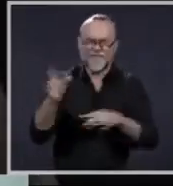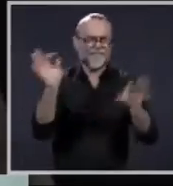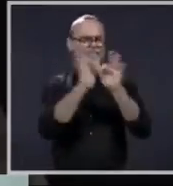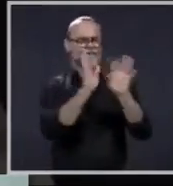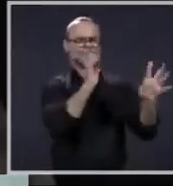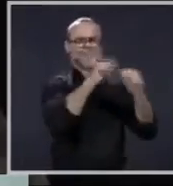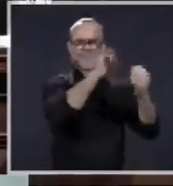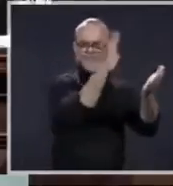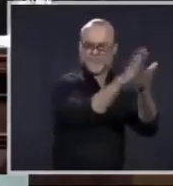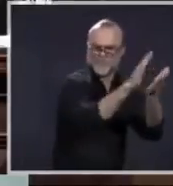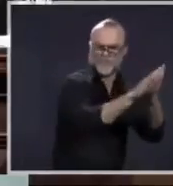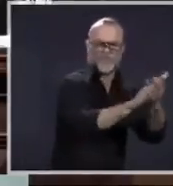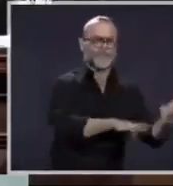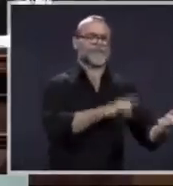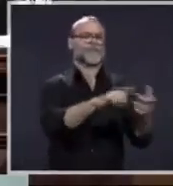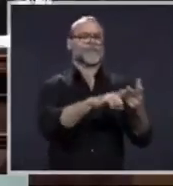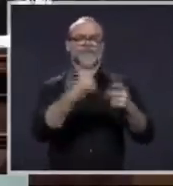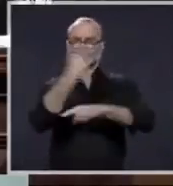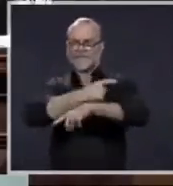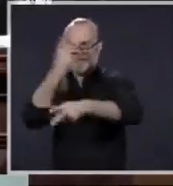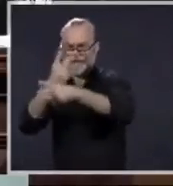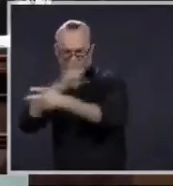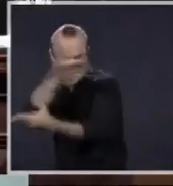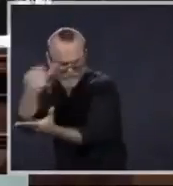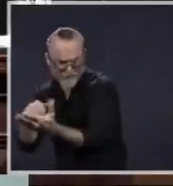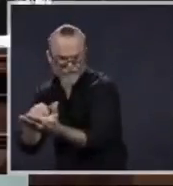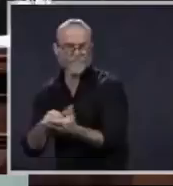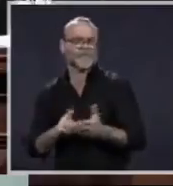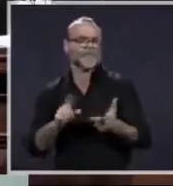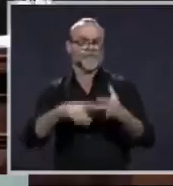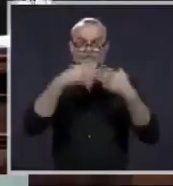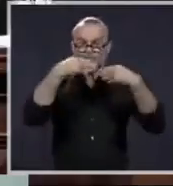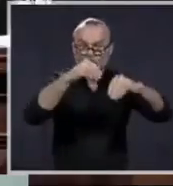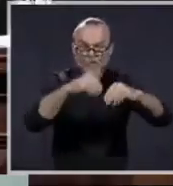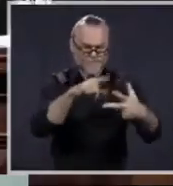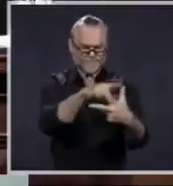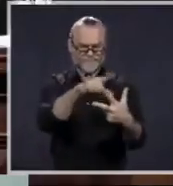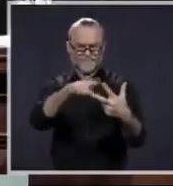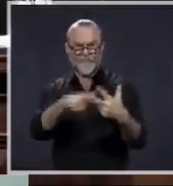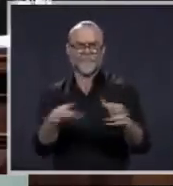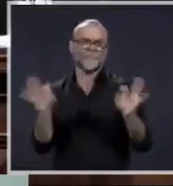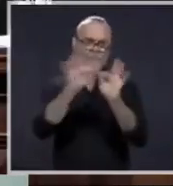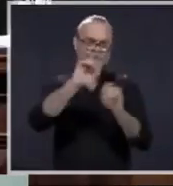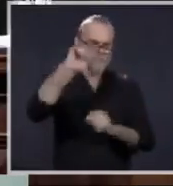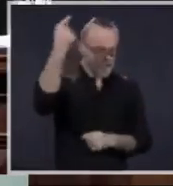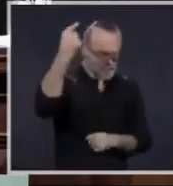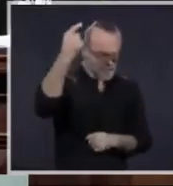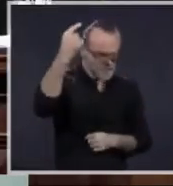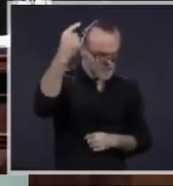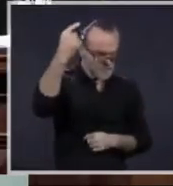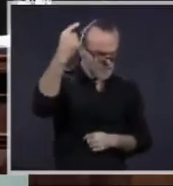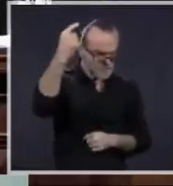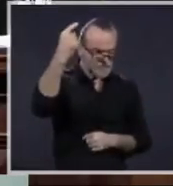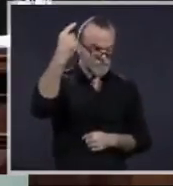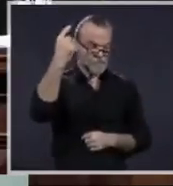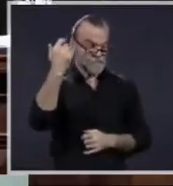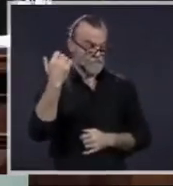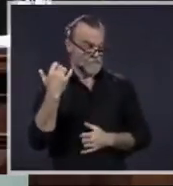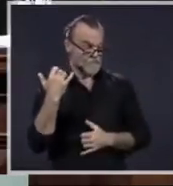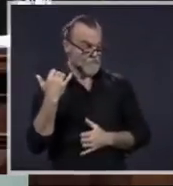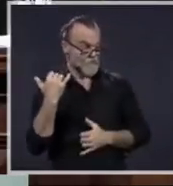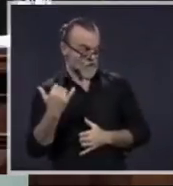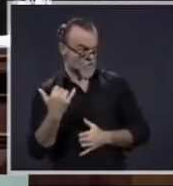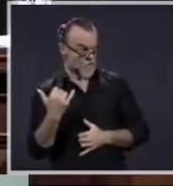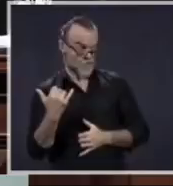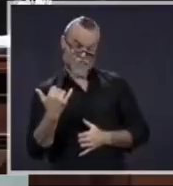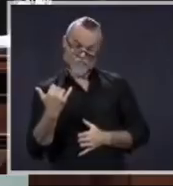de CTV, Andrew Brennan. Is the government considering using COVID for help with contact